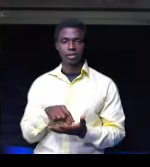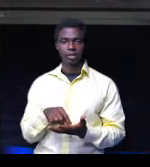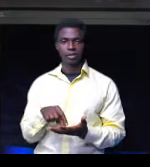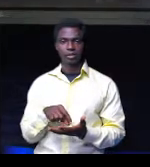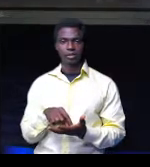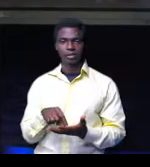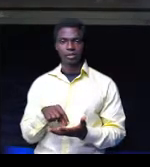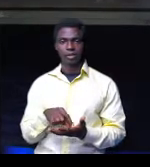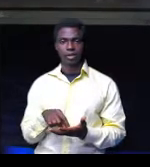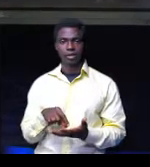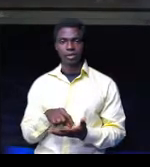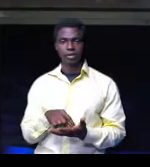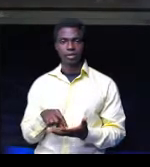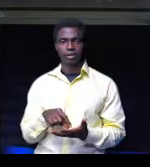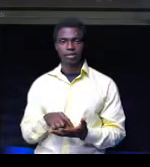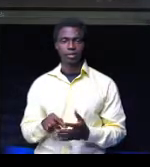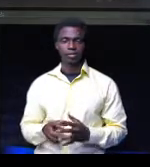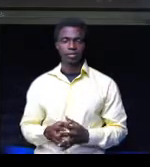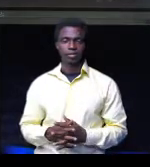Cassette.